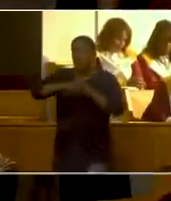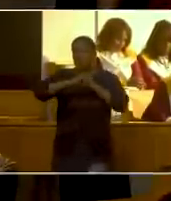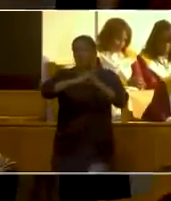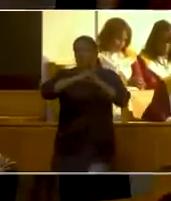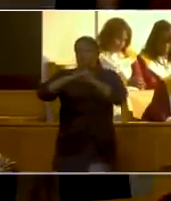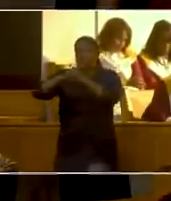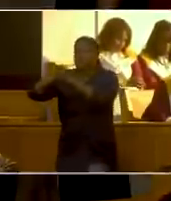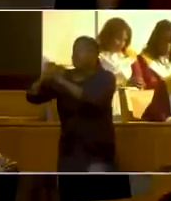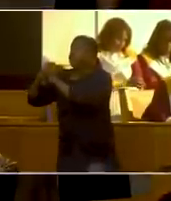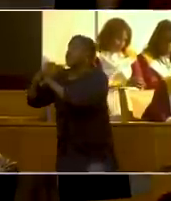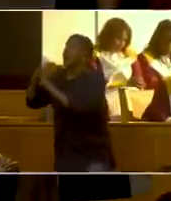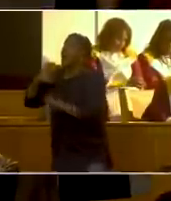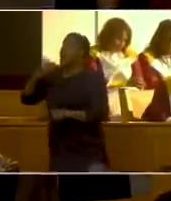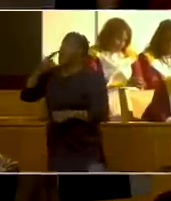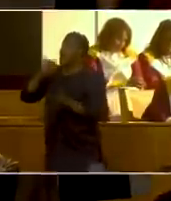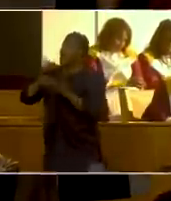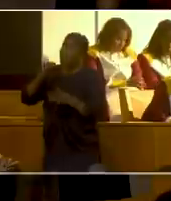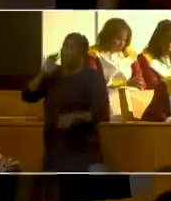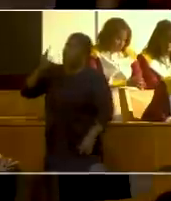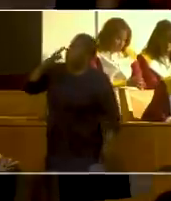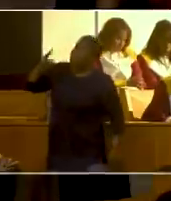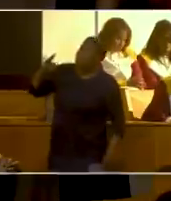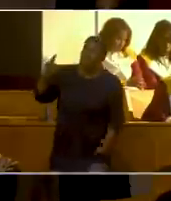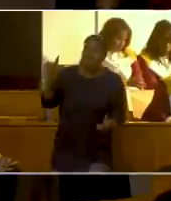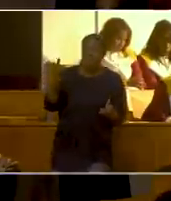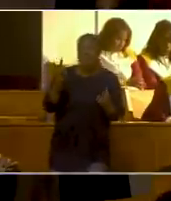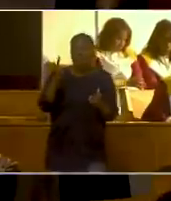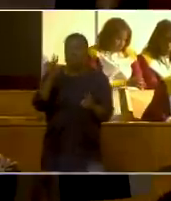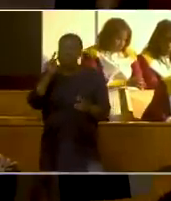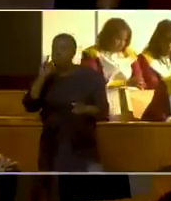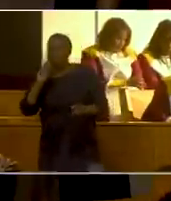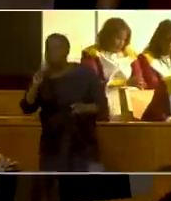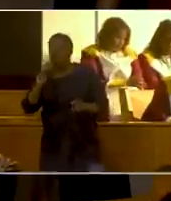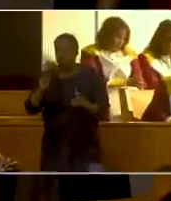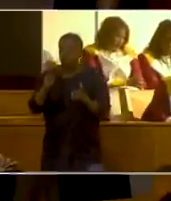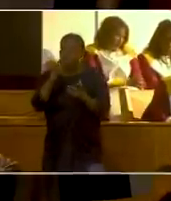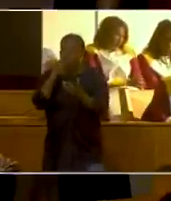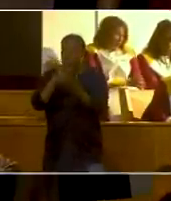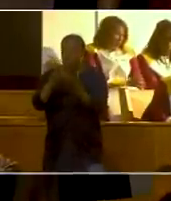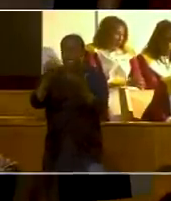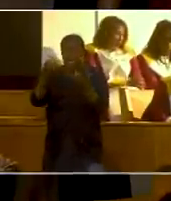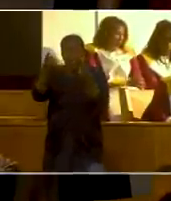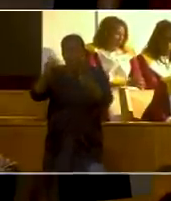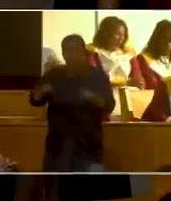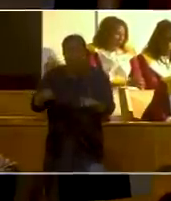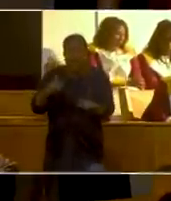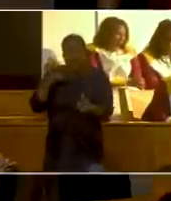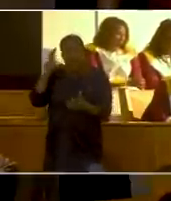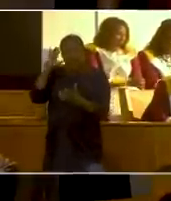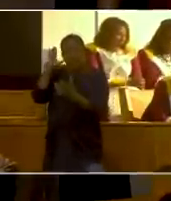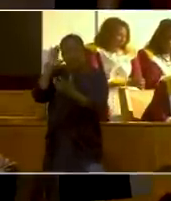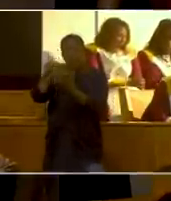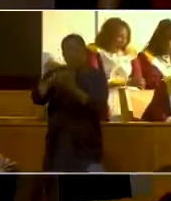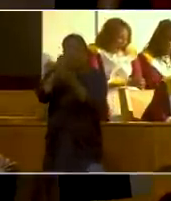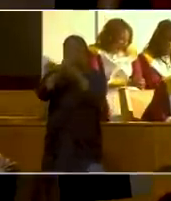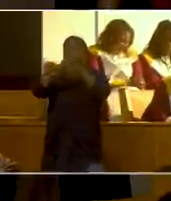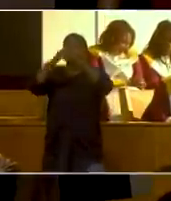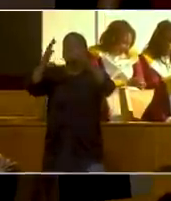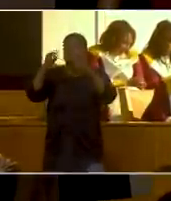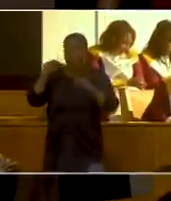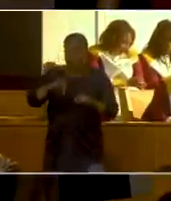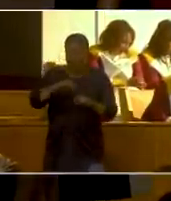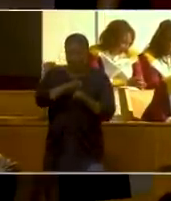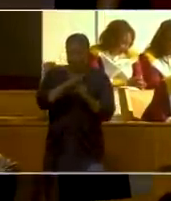all that, that I might see the goodness of the Lord in the land of the living. I just believe this is not the